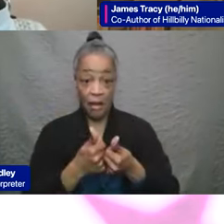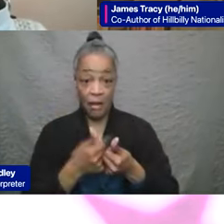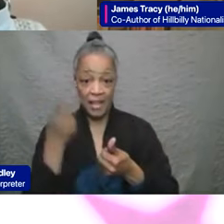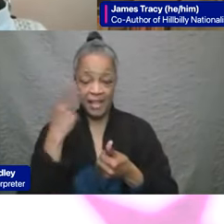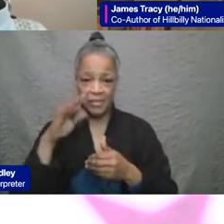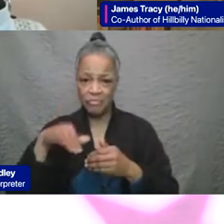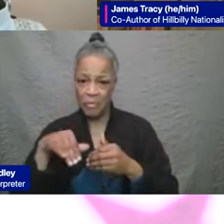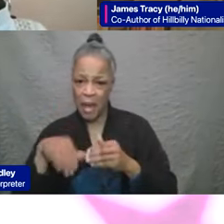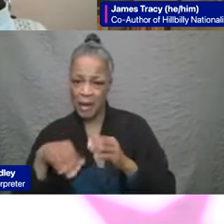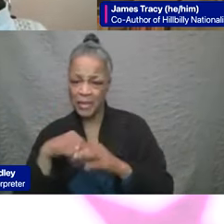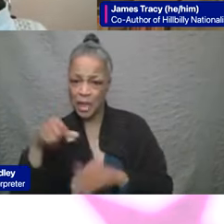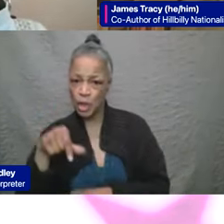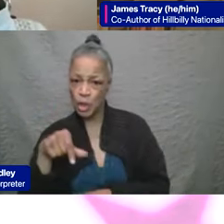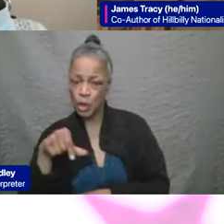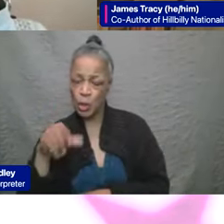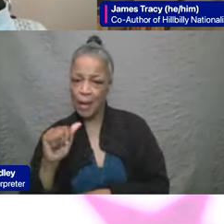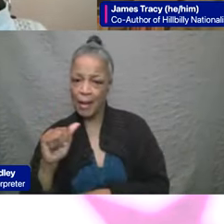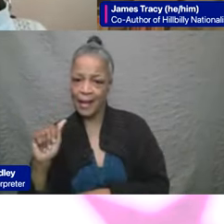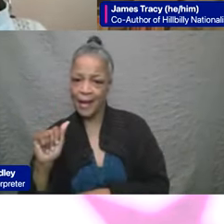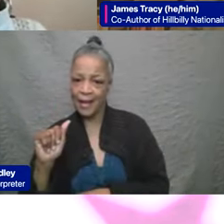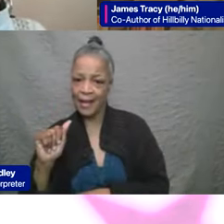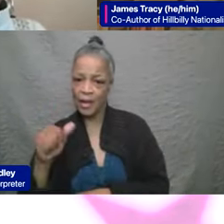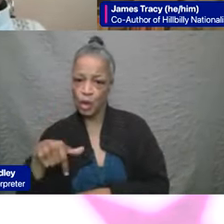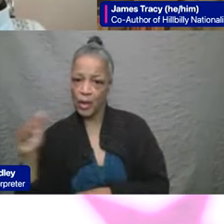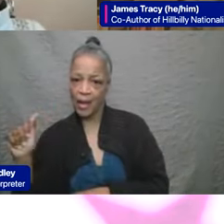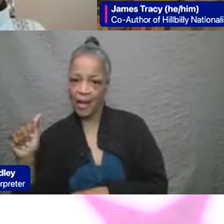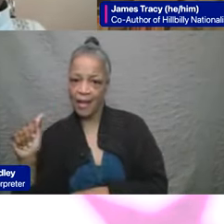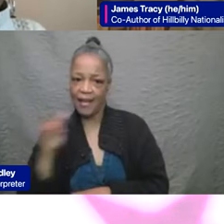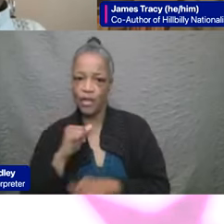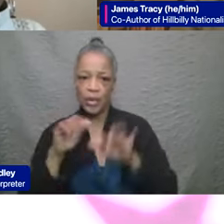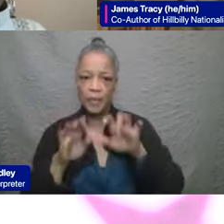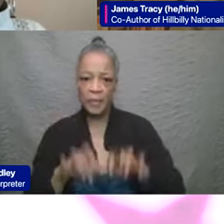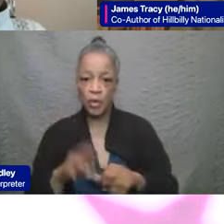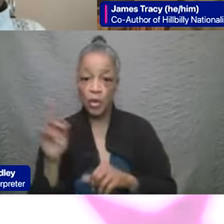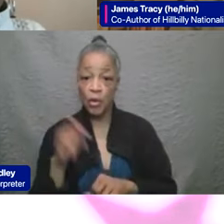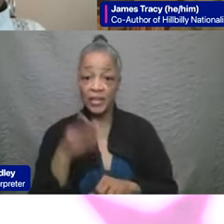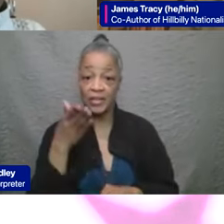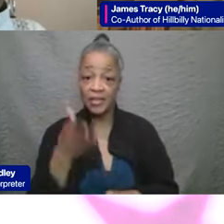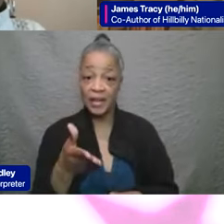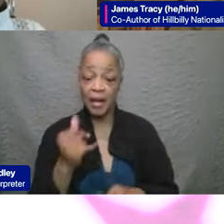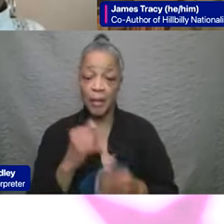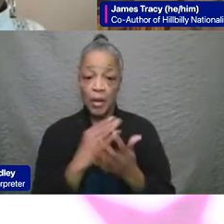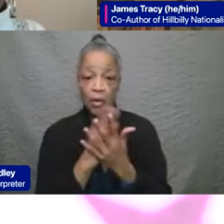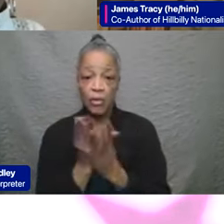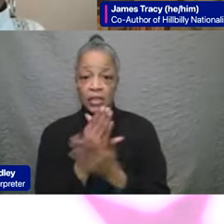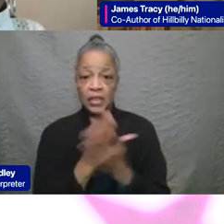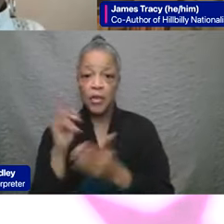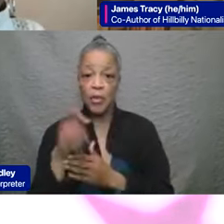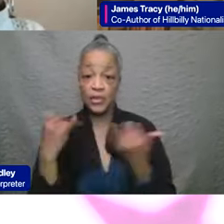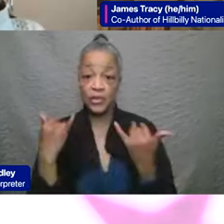Q&A box that you can feel free to populate your questions. I'm going to go through some of the questions right